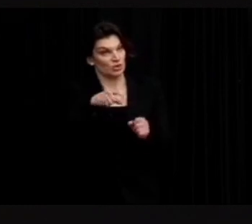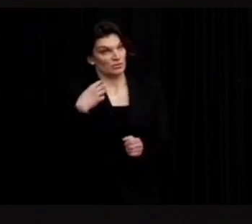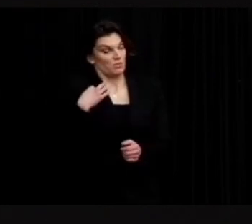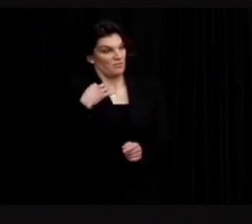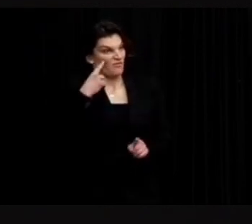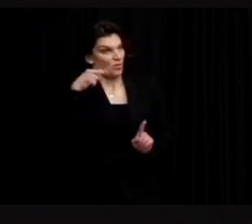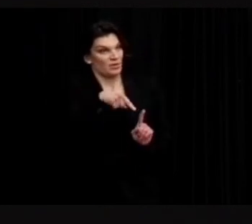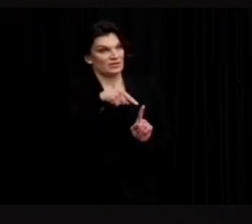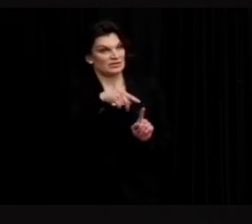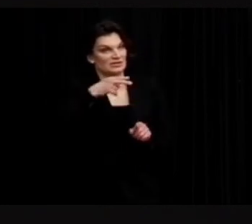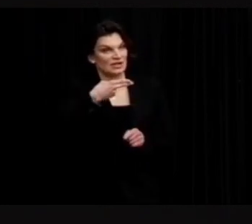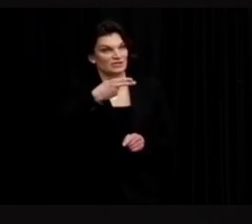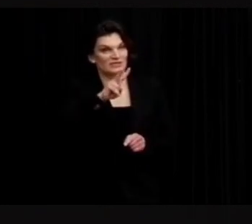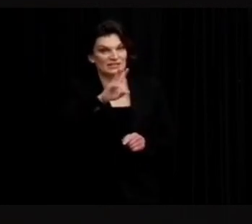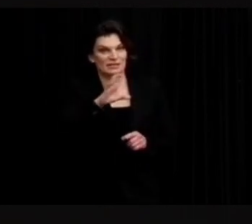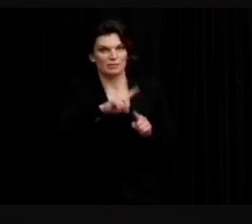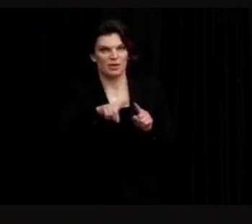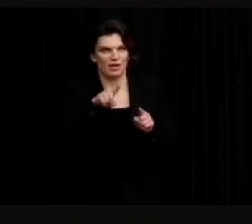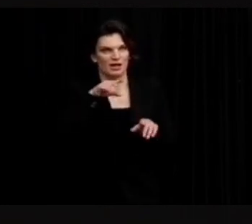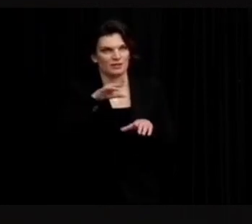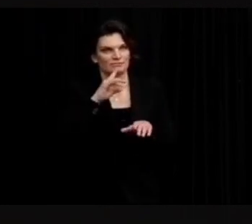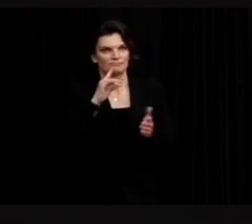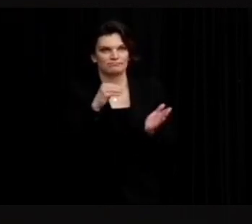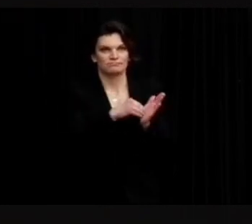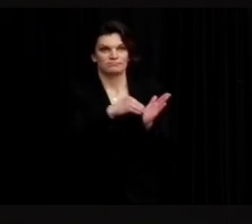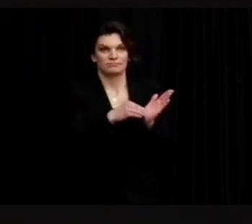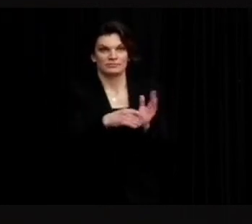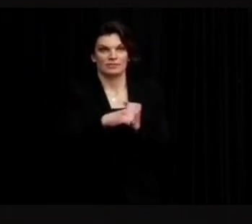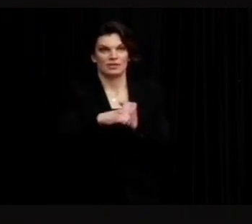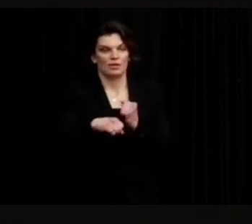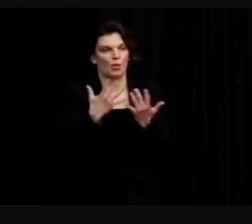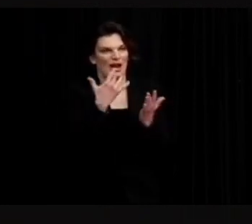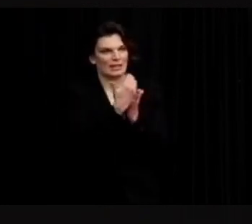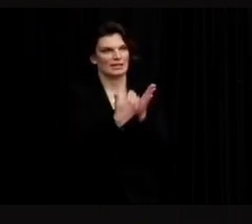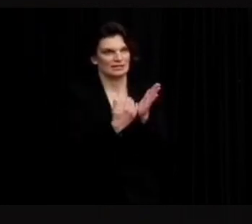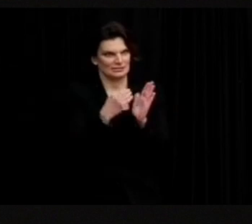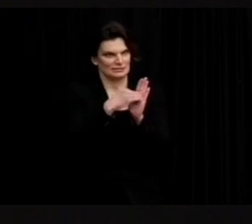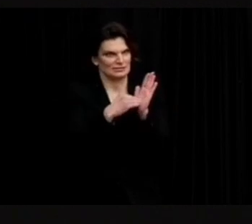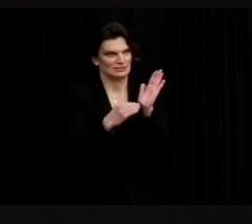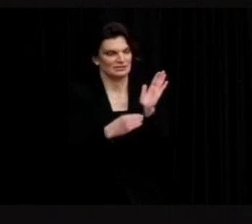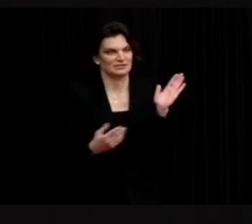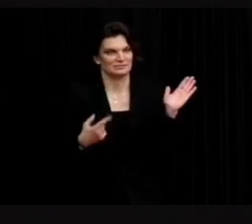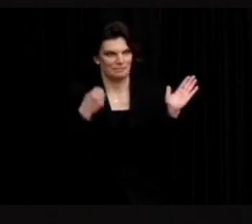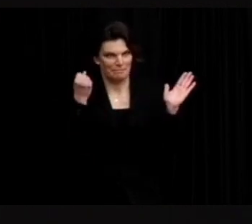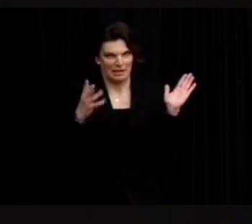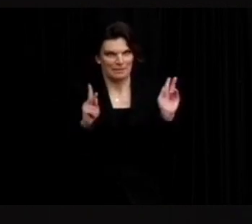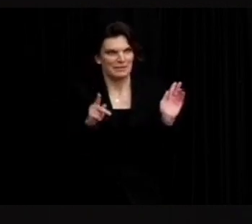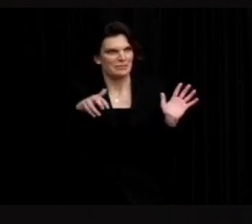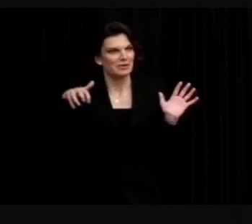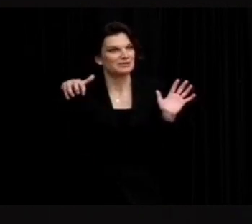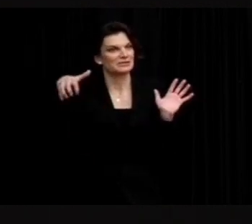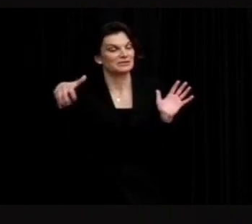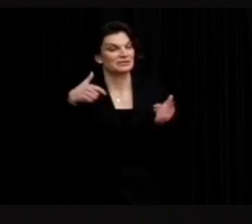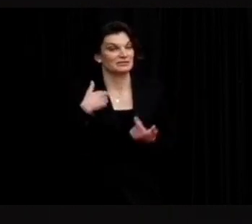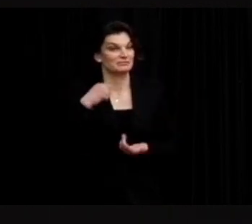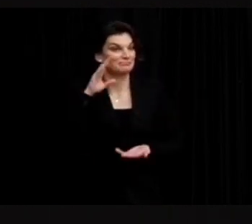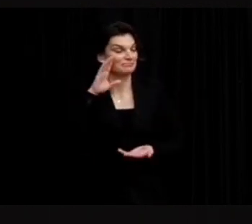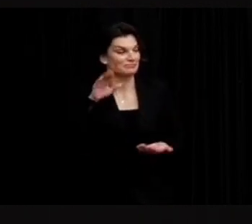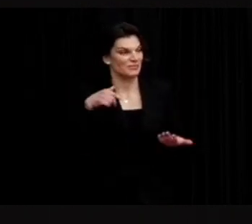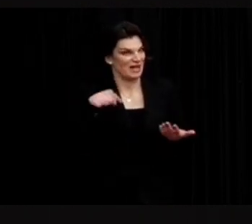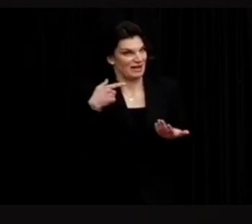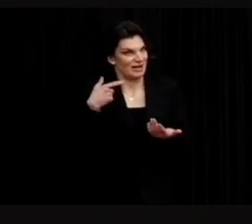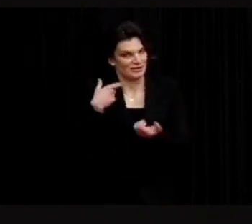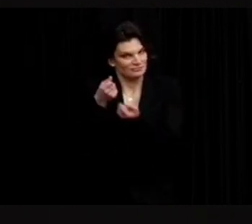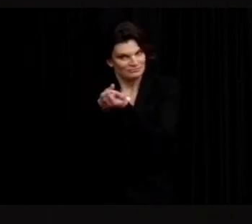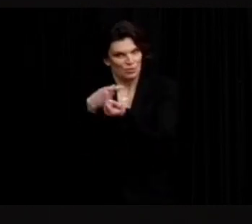lists. And that's a very long list just of disabled people alone. So I would second, third, fourth, we